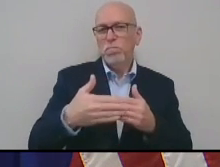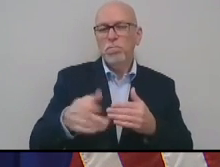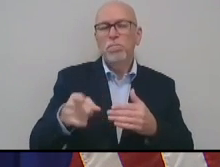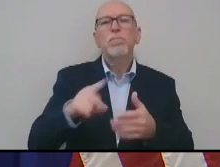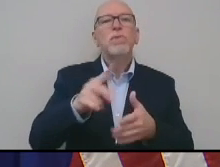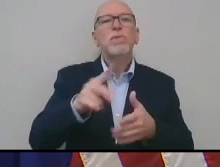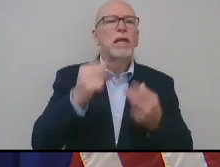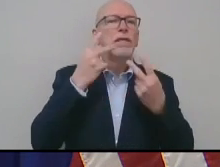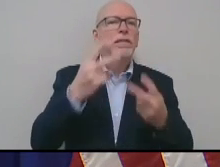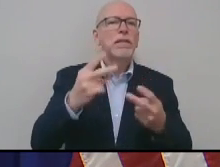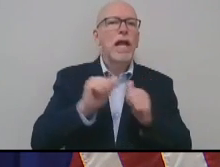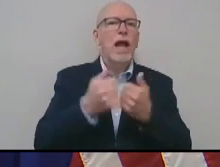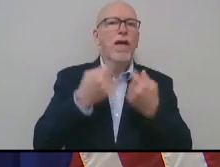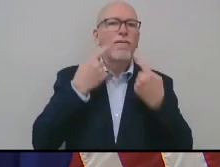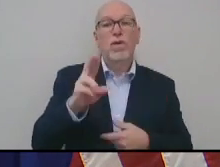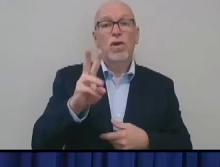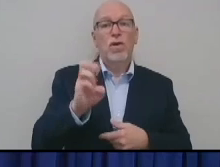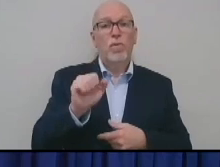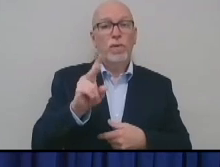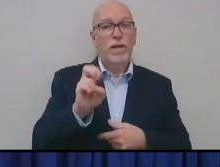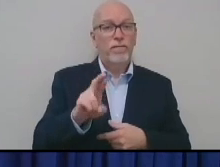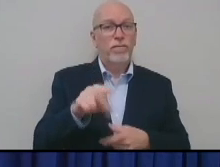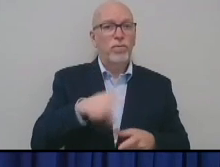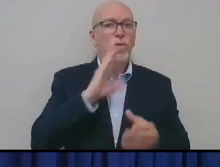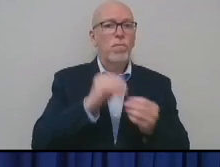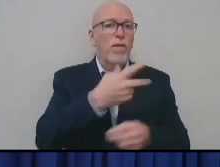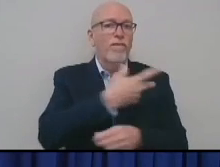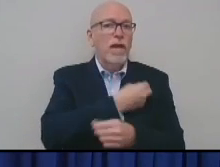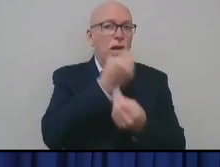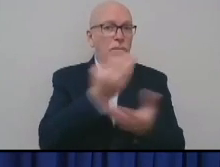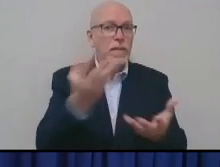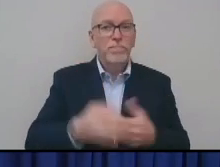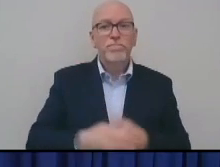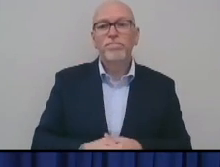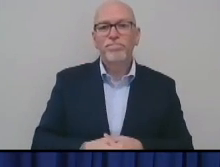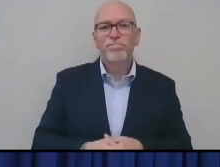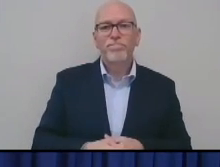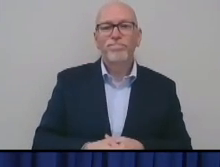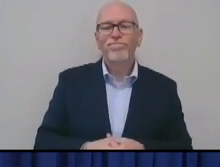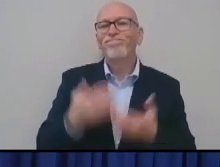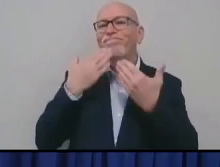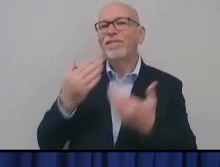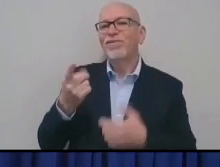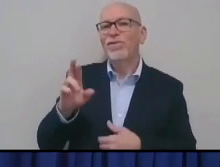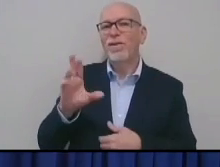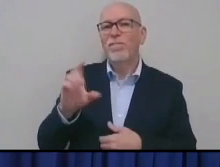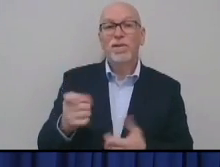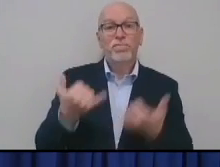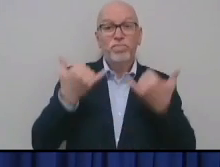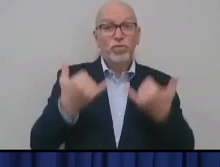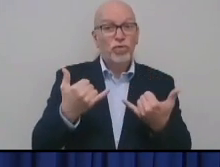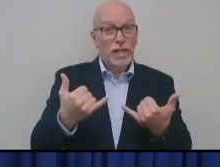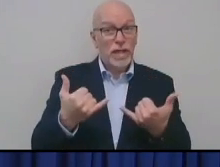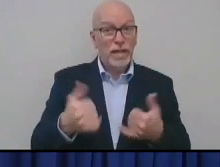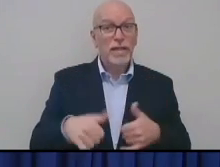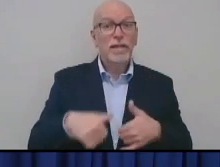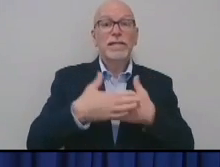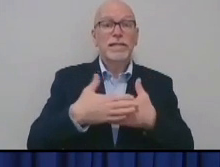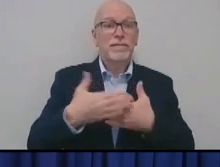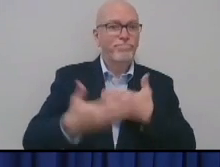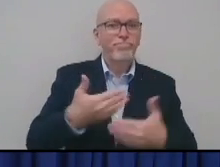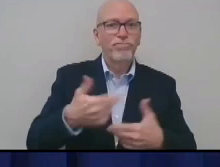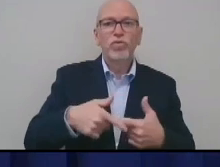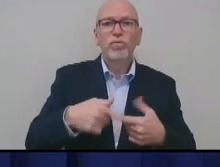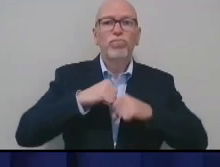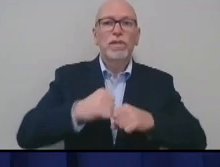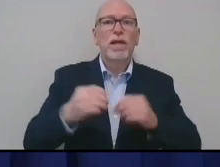effectiveness of vaccines in our younger populations. Thank you, Dr. Box. Today marks the next step in our efforts to protect more Hoosiers